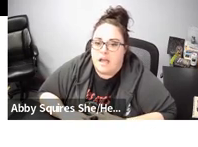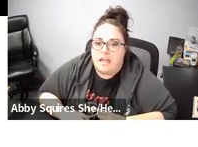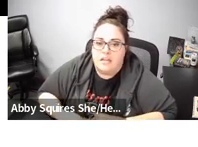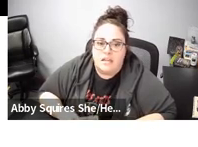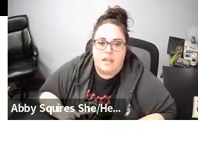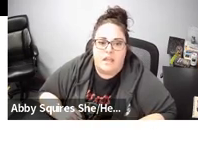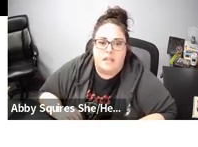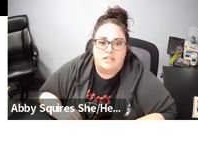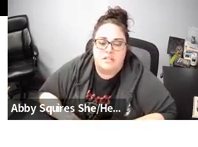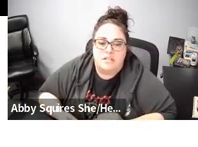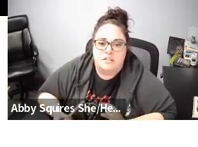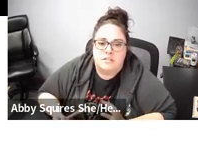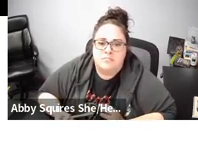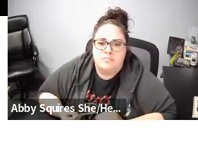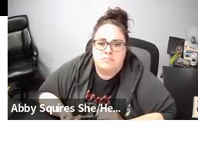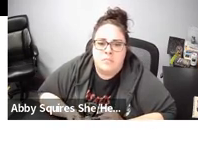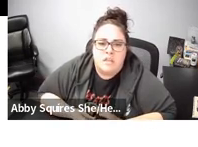medium, high, and